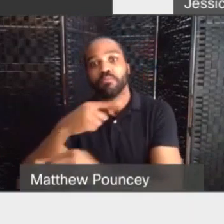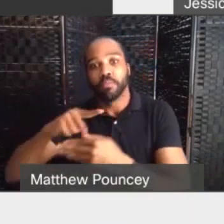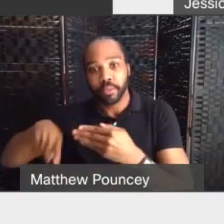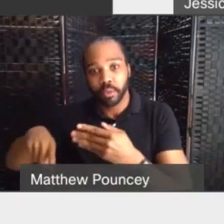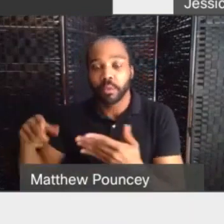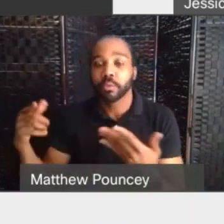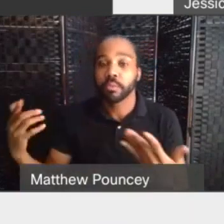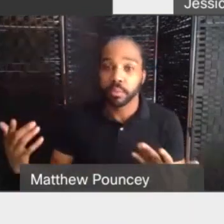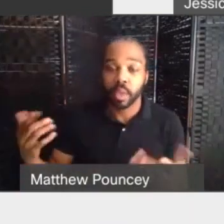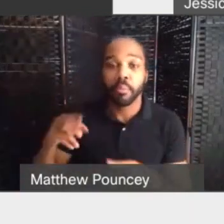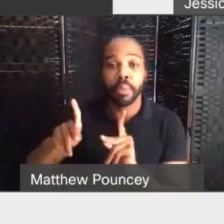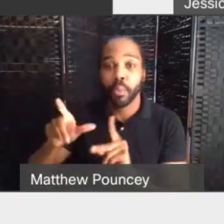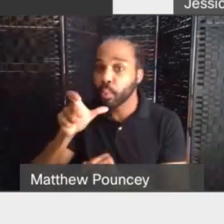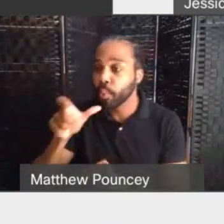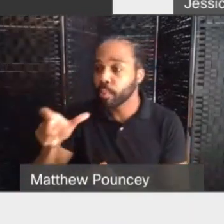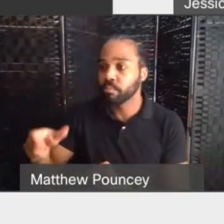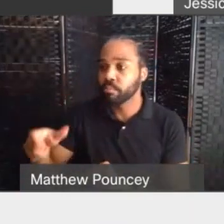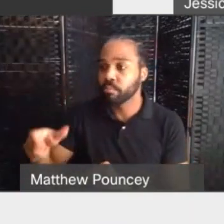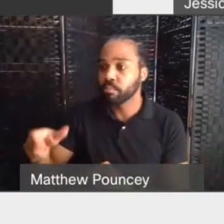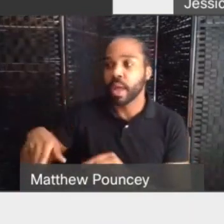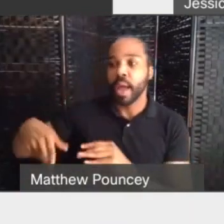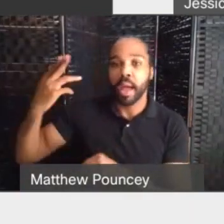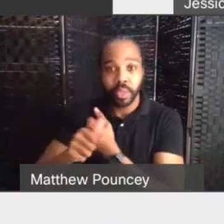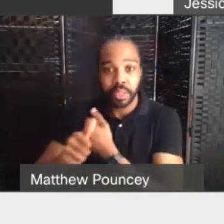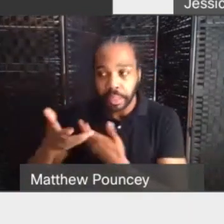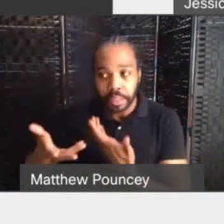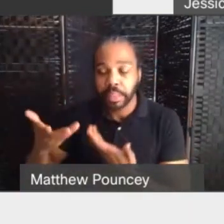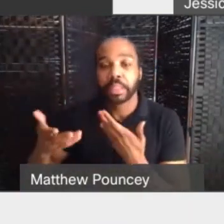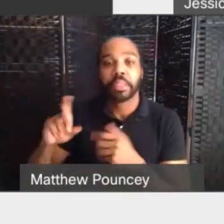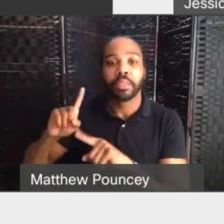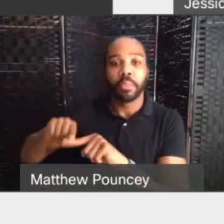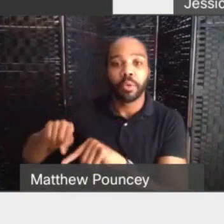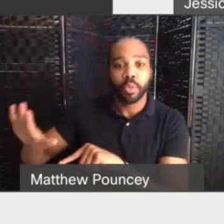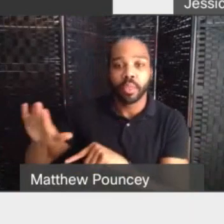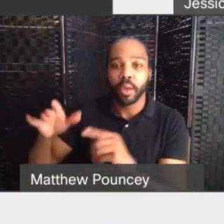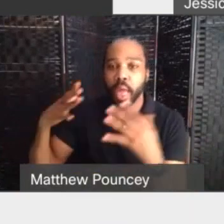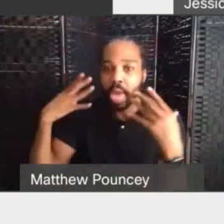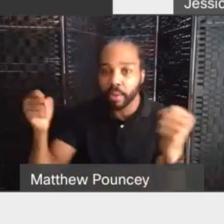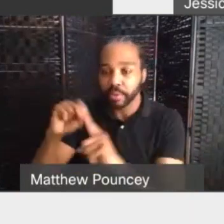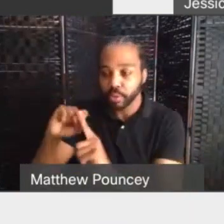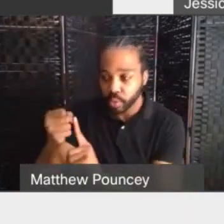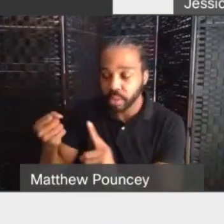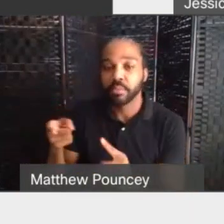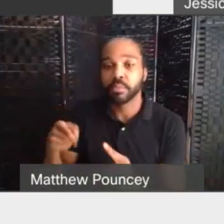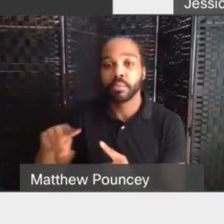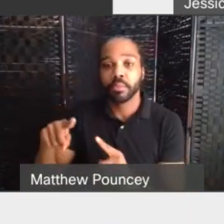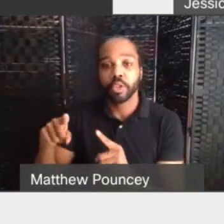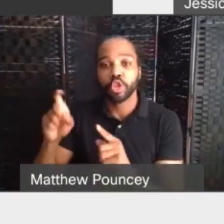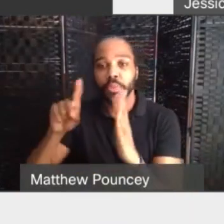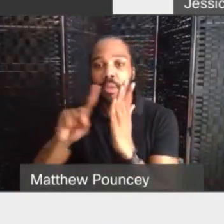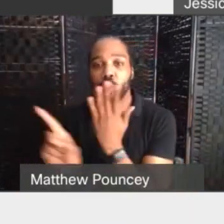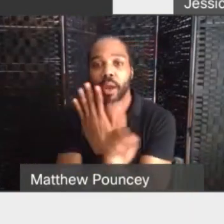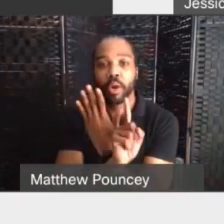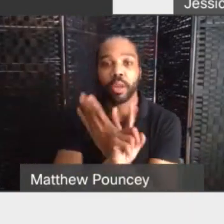People who are at higher risk based on underlying health conditions are in priority